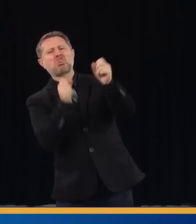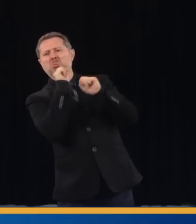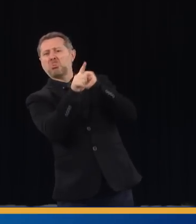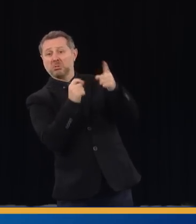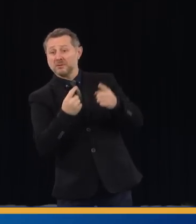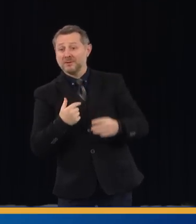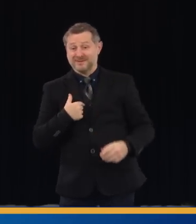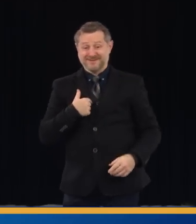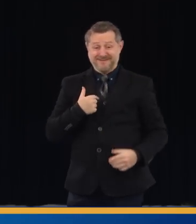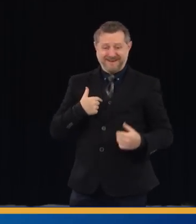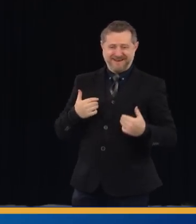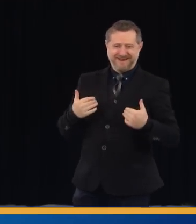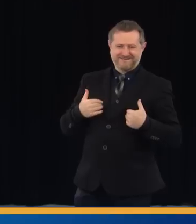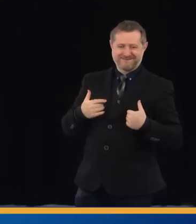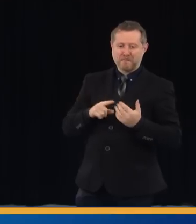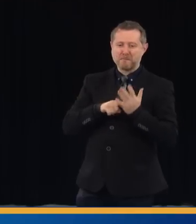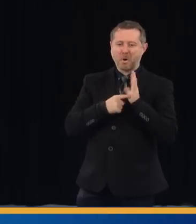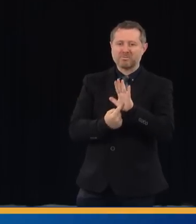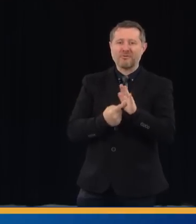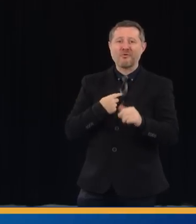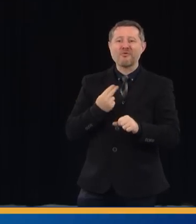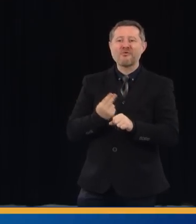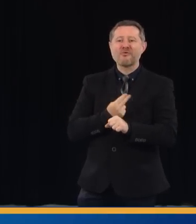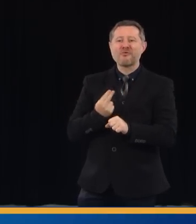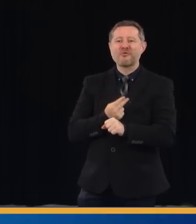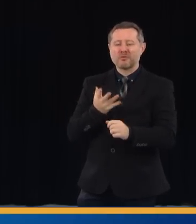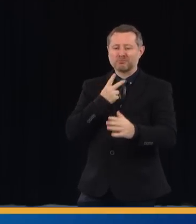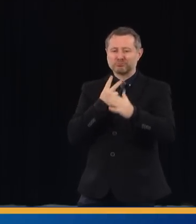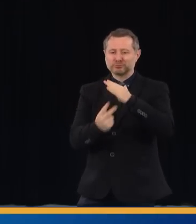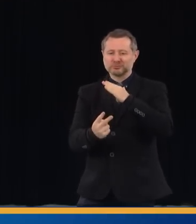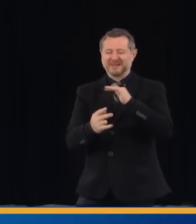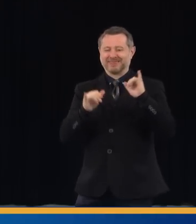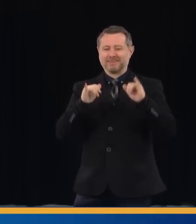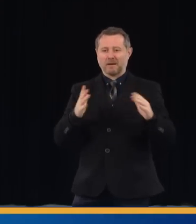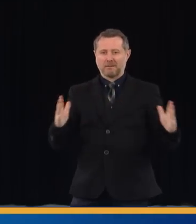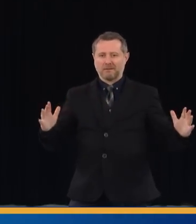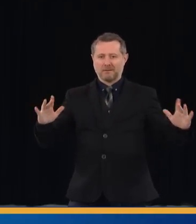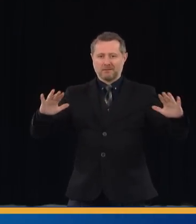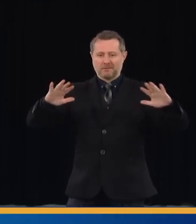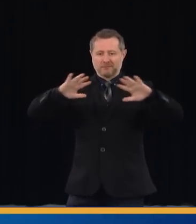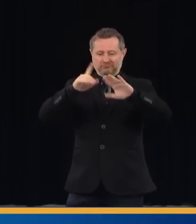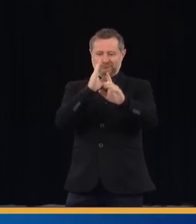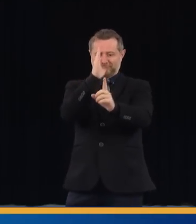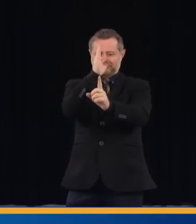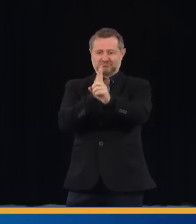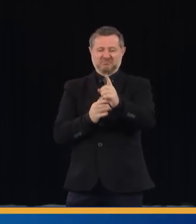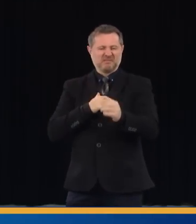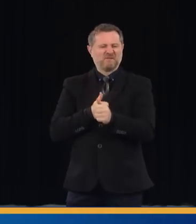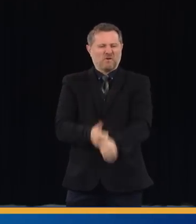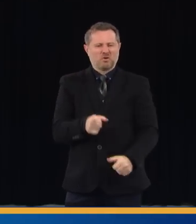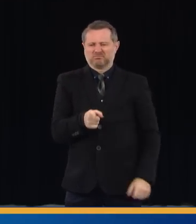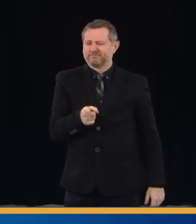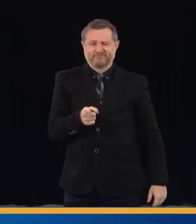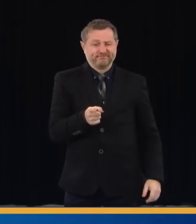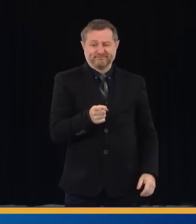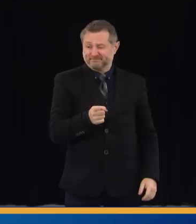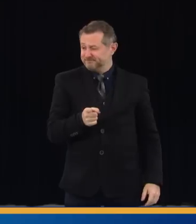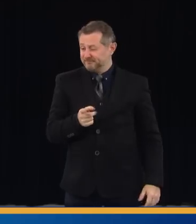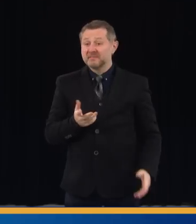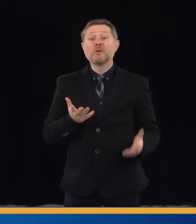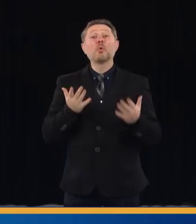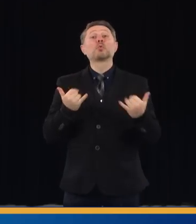have a model, we have a projection, and that's what we follow. The current model, and the model, by the